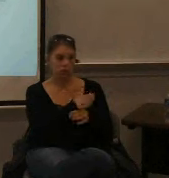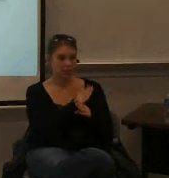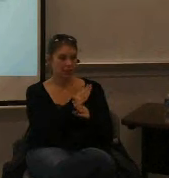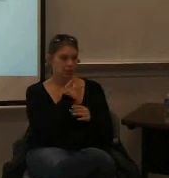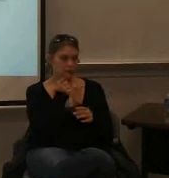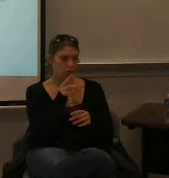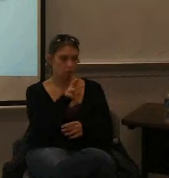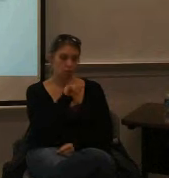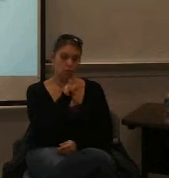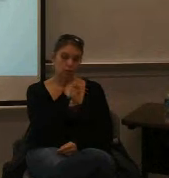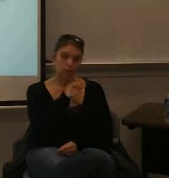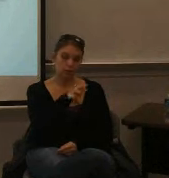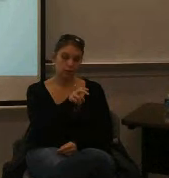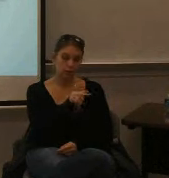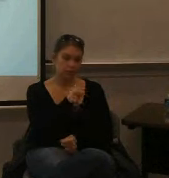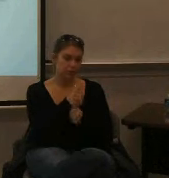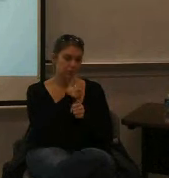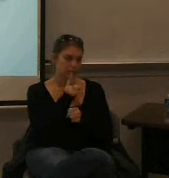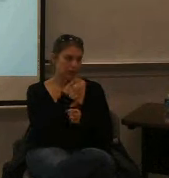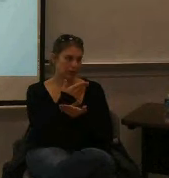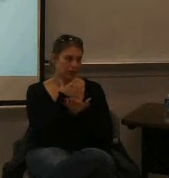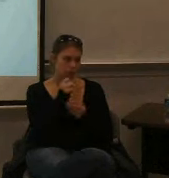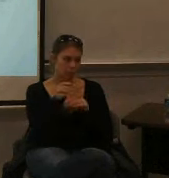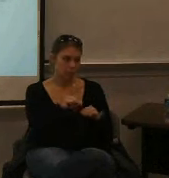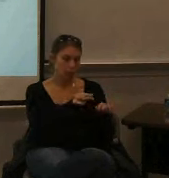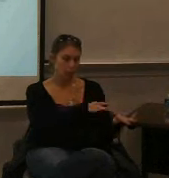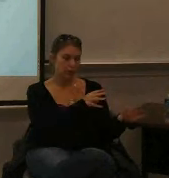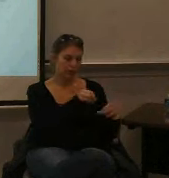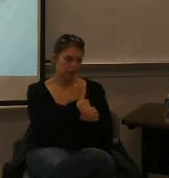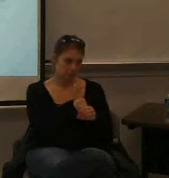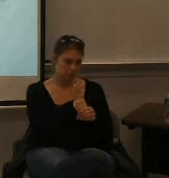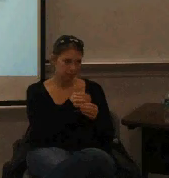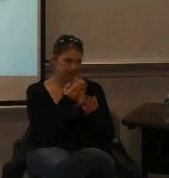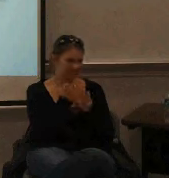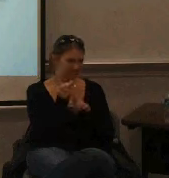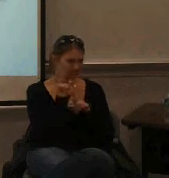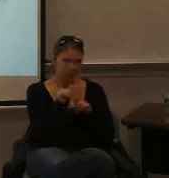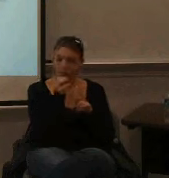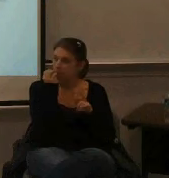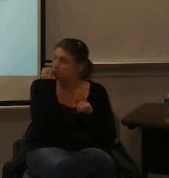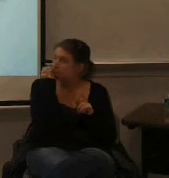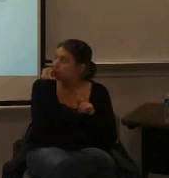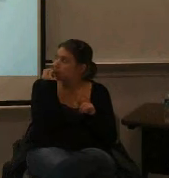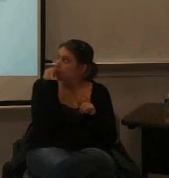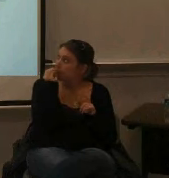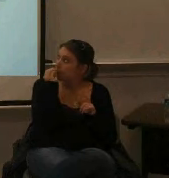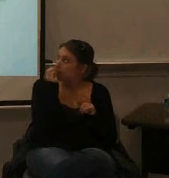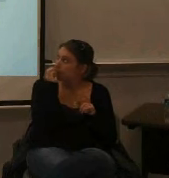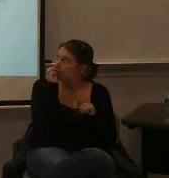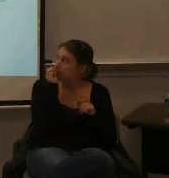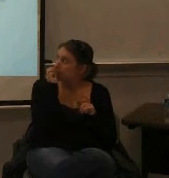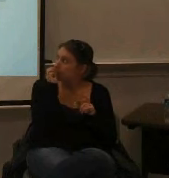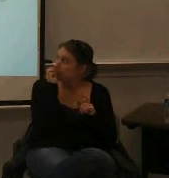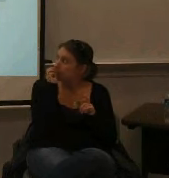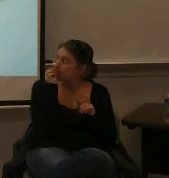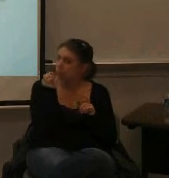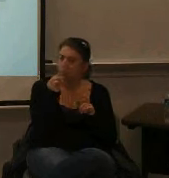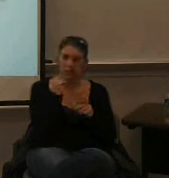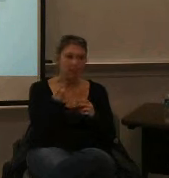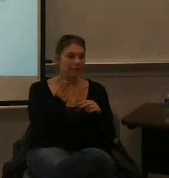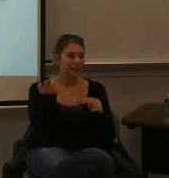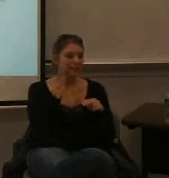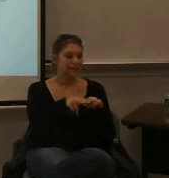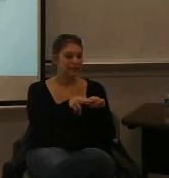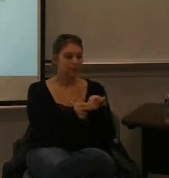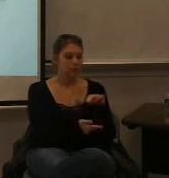protect the riparian to keep things from flowing, sediments from flowing, something like that. Decrease the fertilizer addition rate